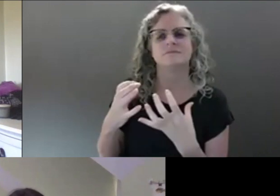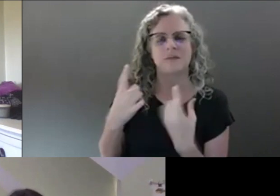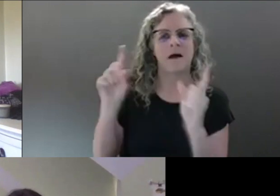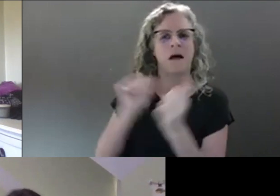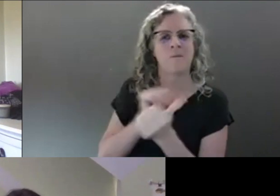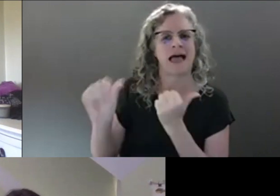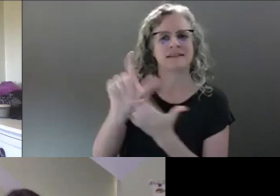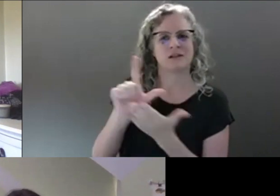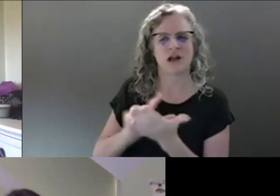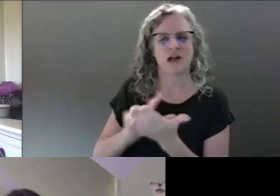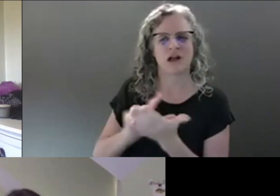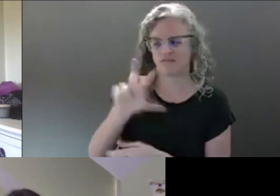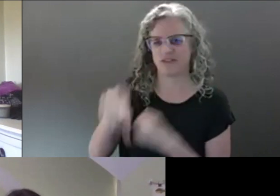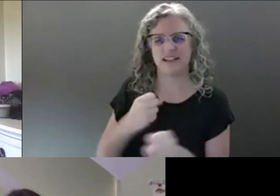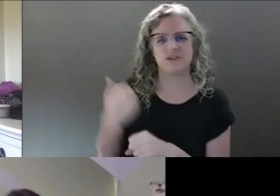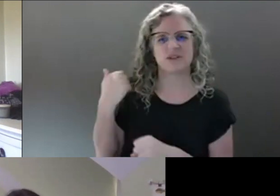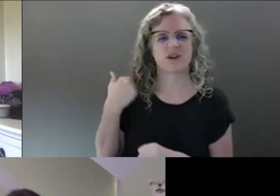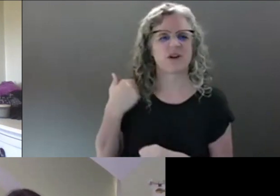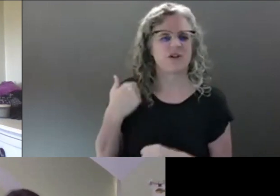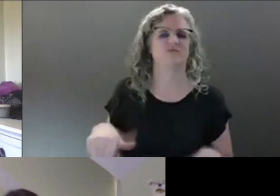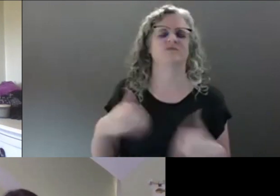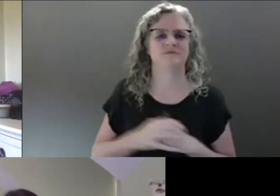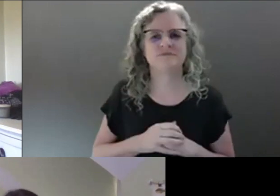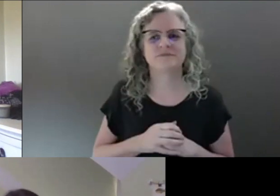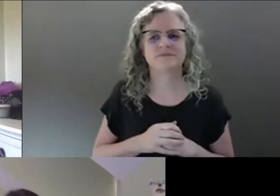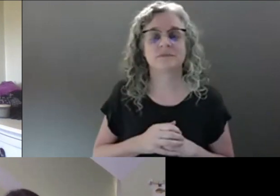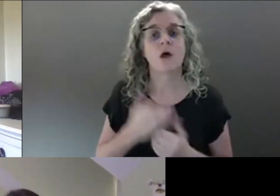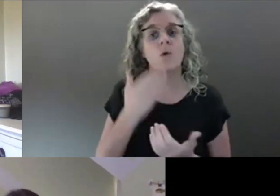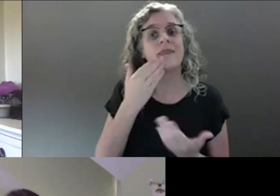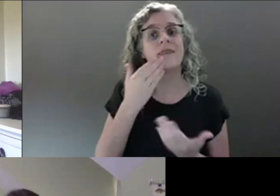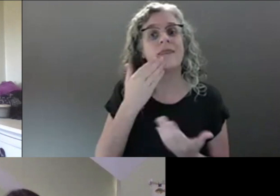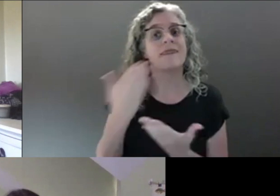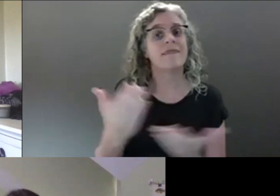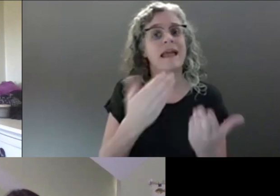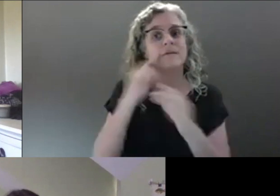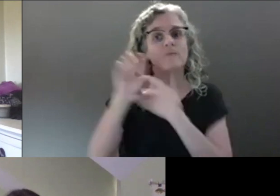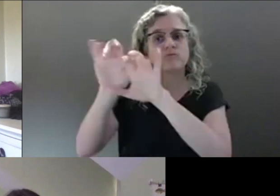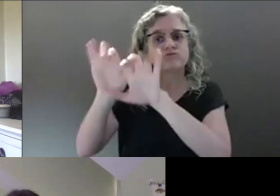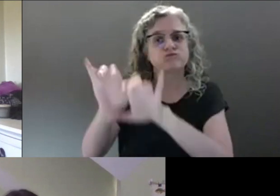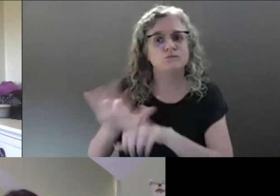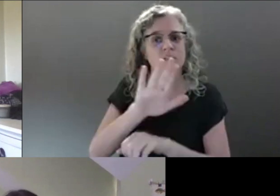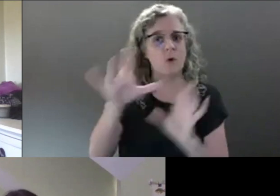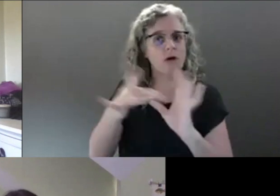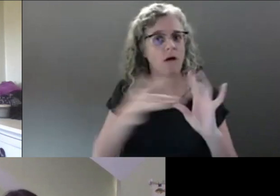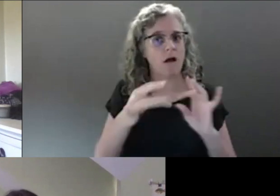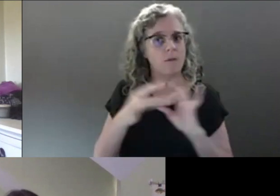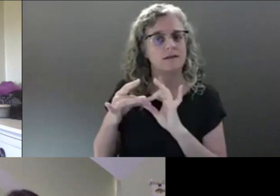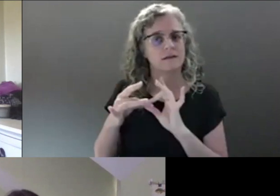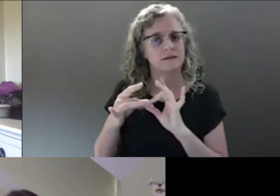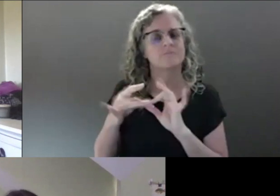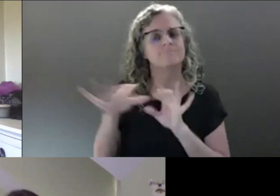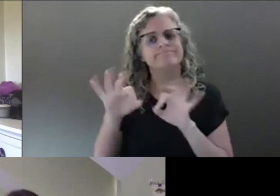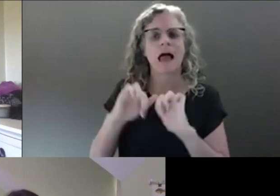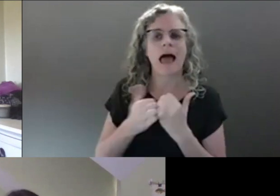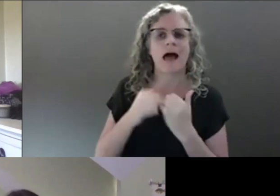chat box some of your comments about how you think the ADA has impacted people with disabilities. I want to open up the floor